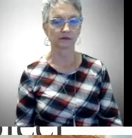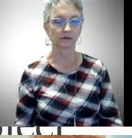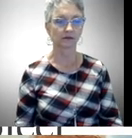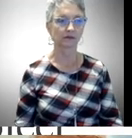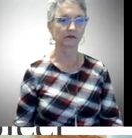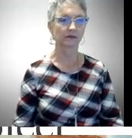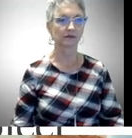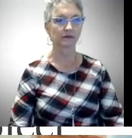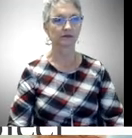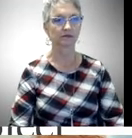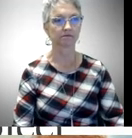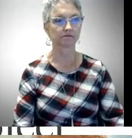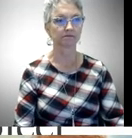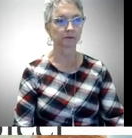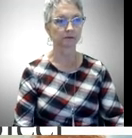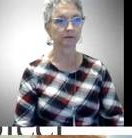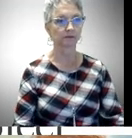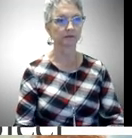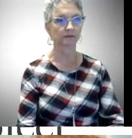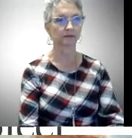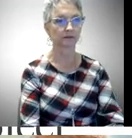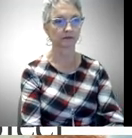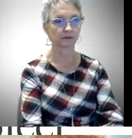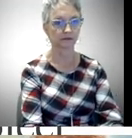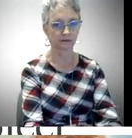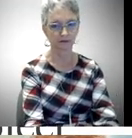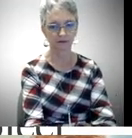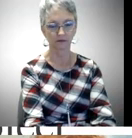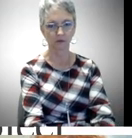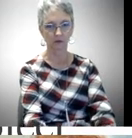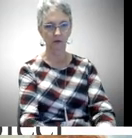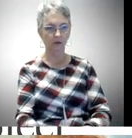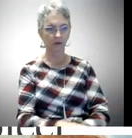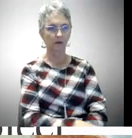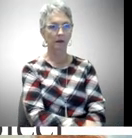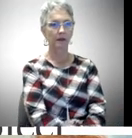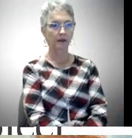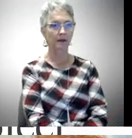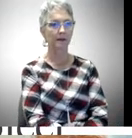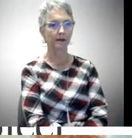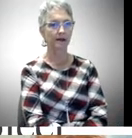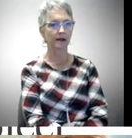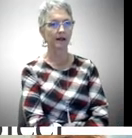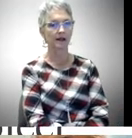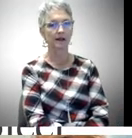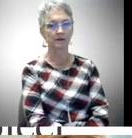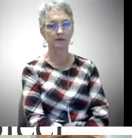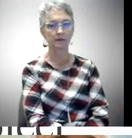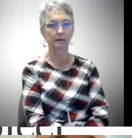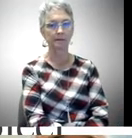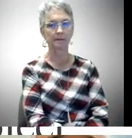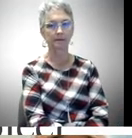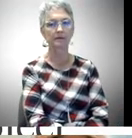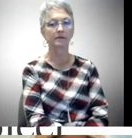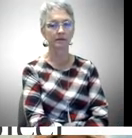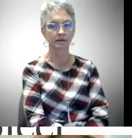our contention was, you know, we had this pilot that was very successful for 3 years, that was operating for 3 years. We're just asking you to make this